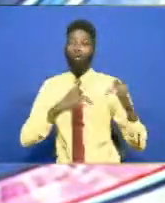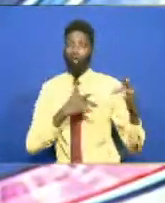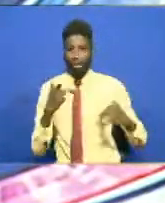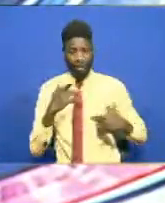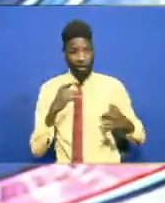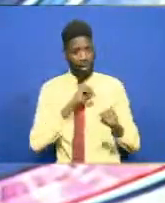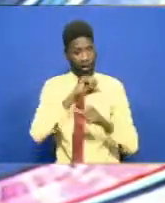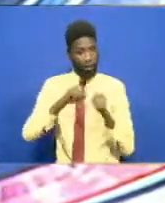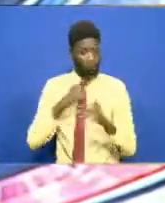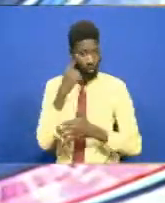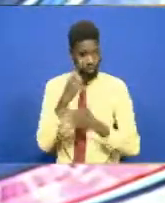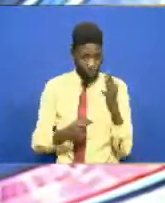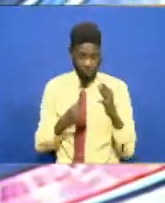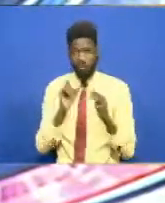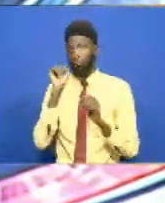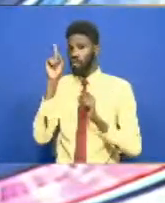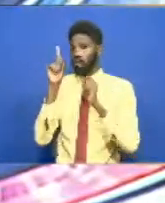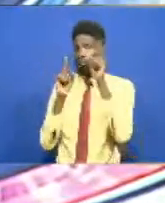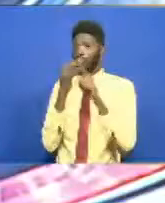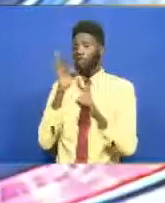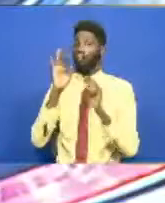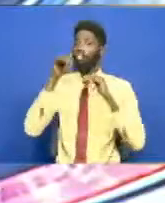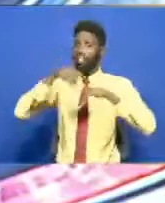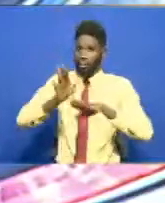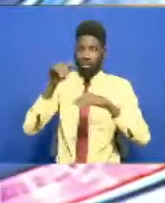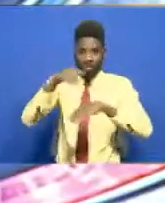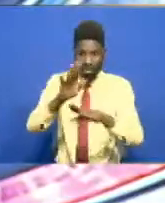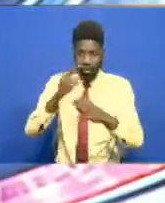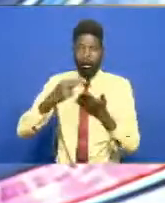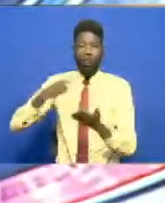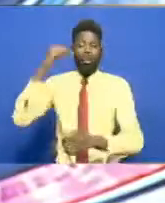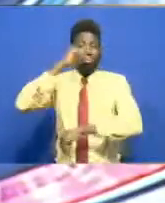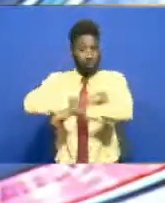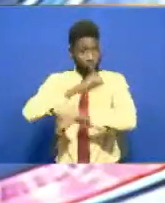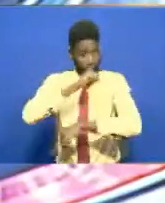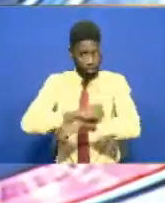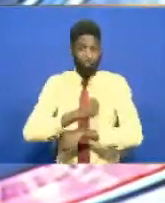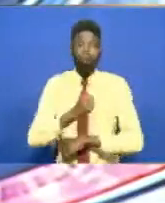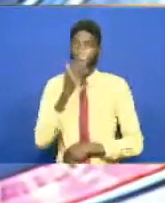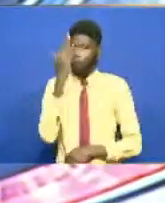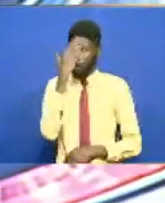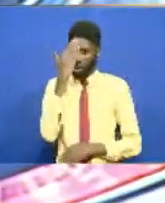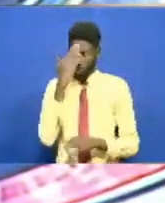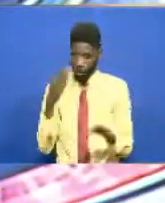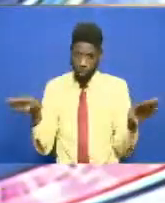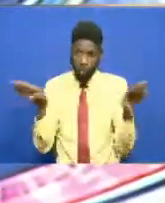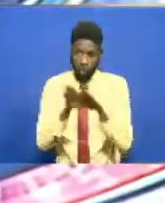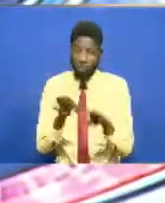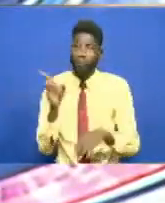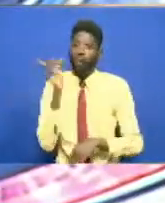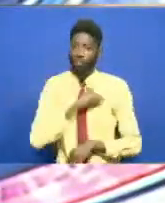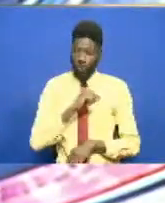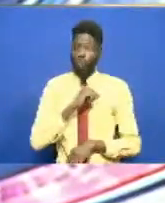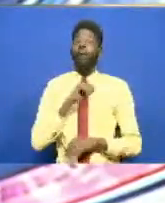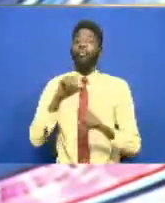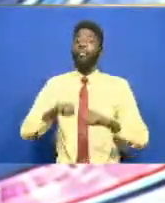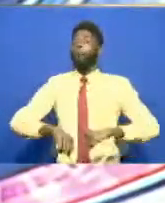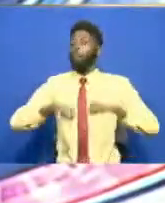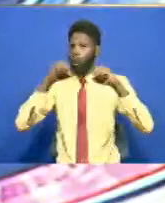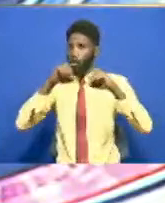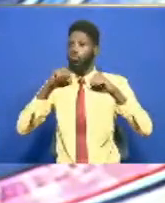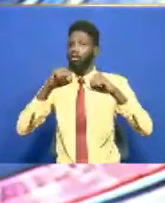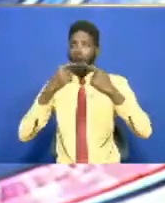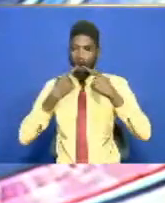Star of the Sea High School in that particular county that was closed on Monday for what the school administration terms as